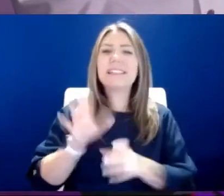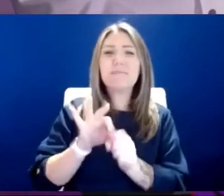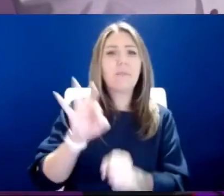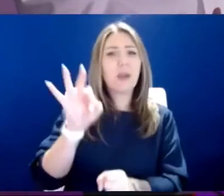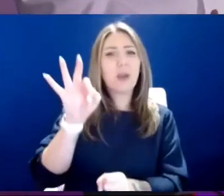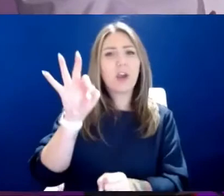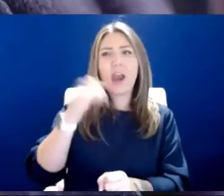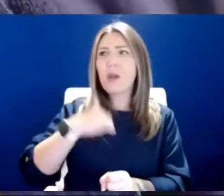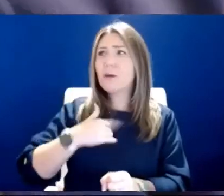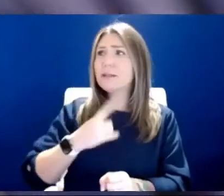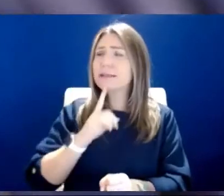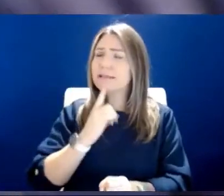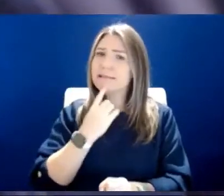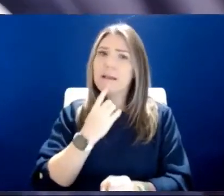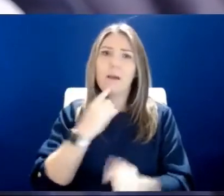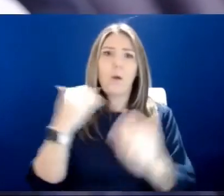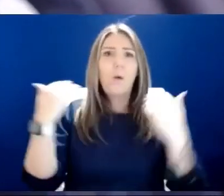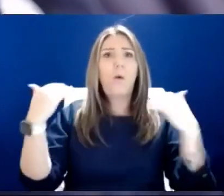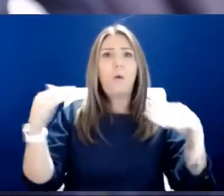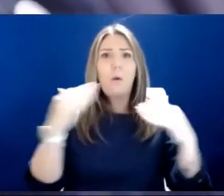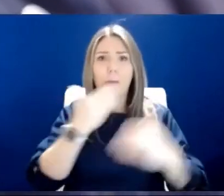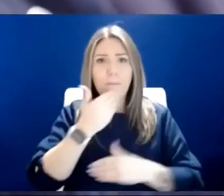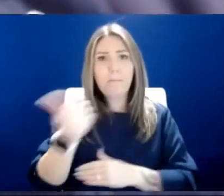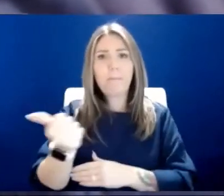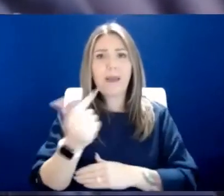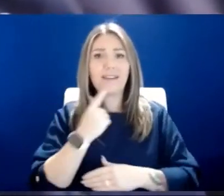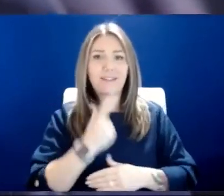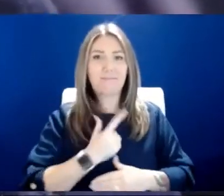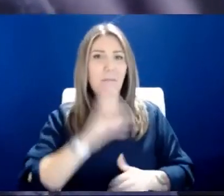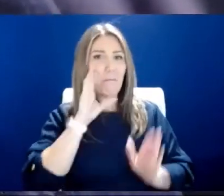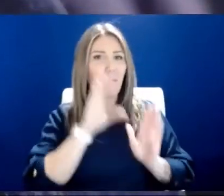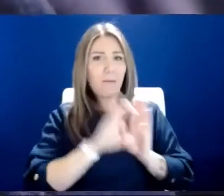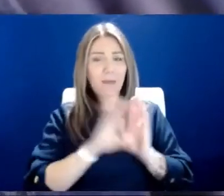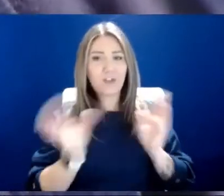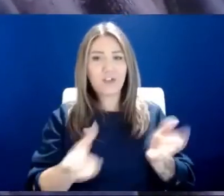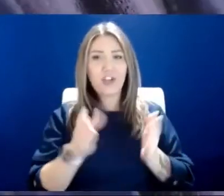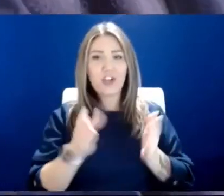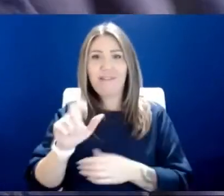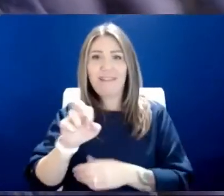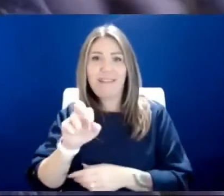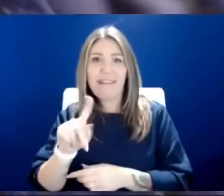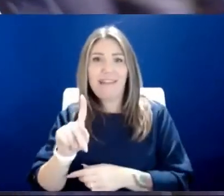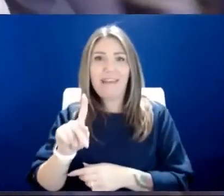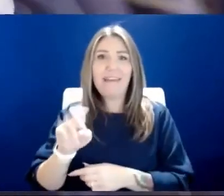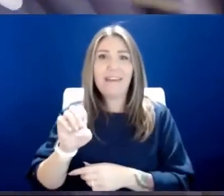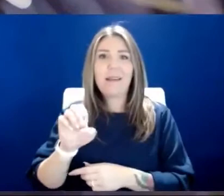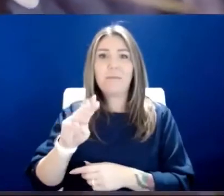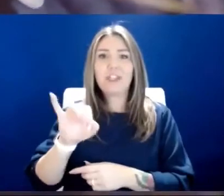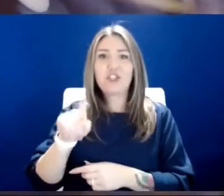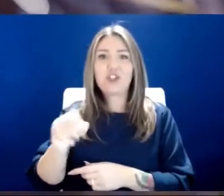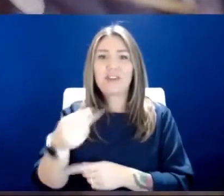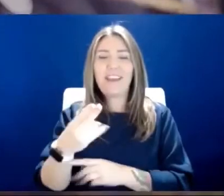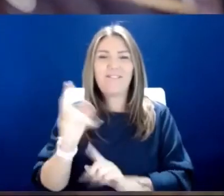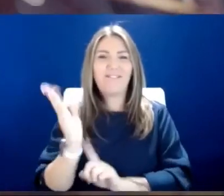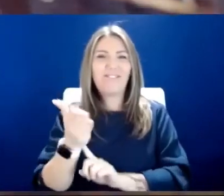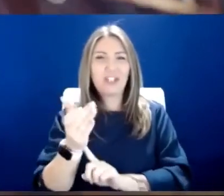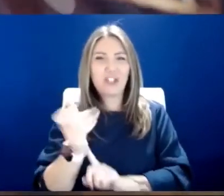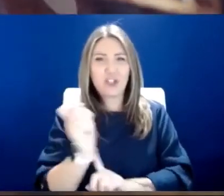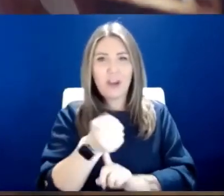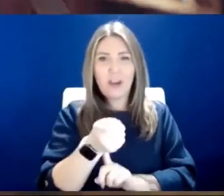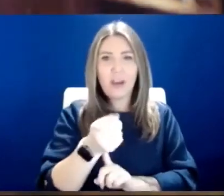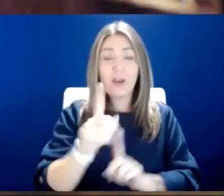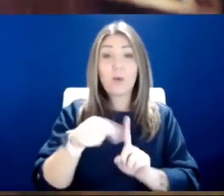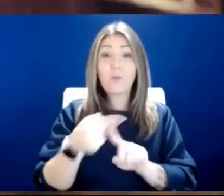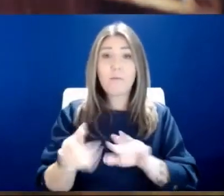indomitable spirit. The favorite I have here is the one we were in Lake Michigan and we were fishing up there. When Gary Jr. passed, he left behind a hole